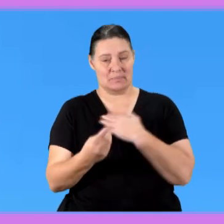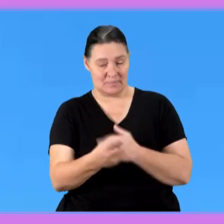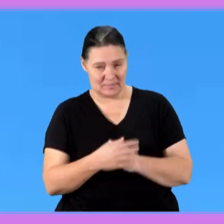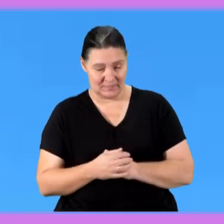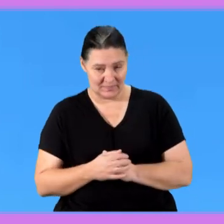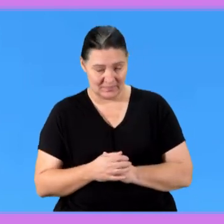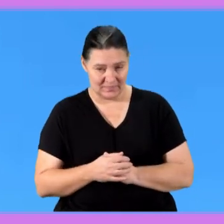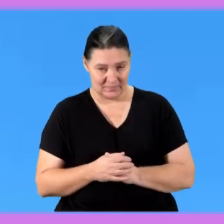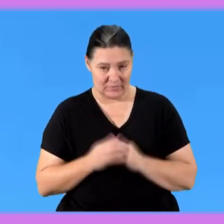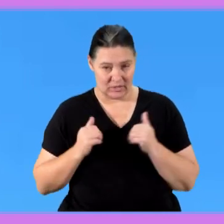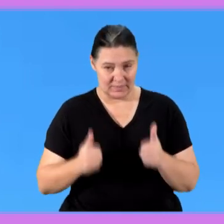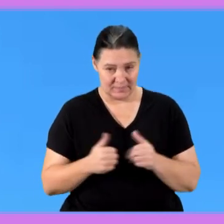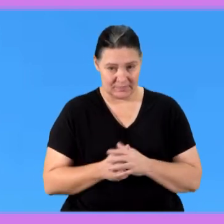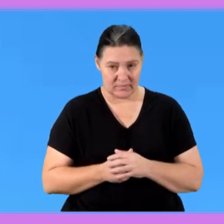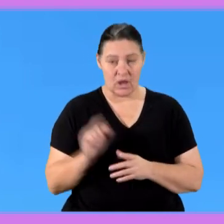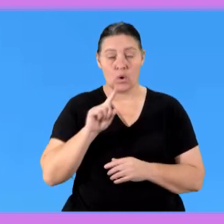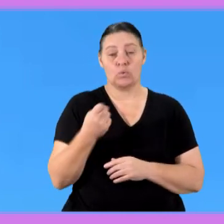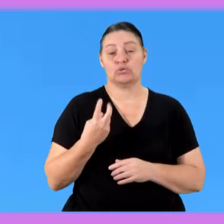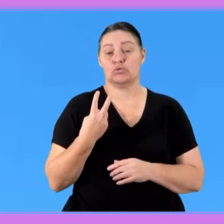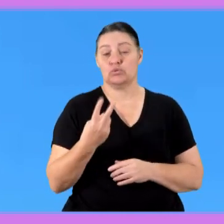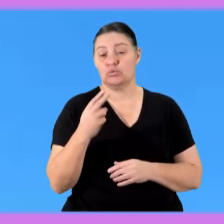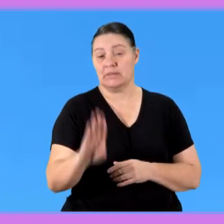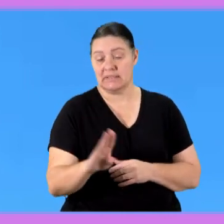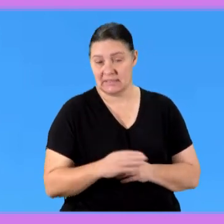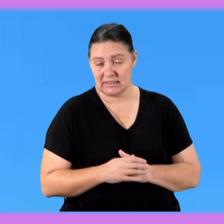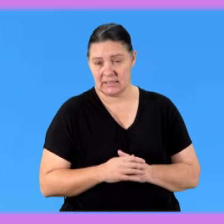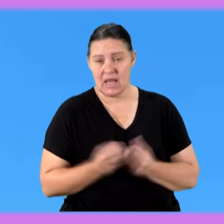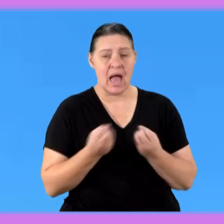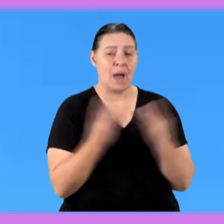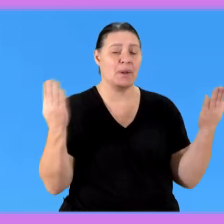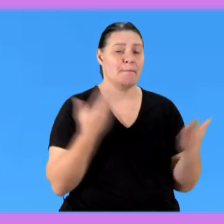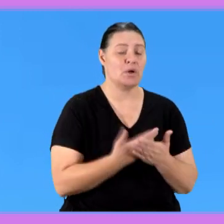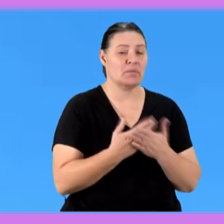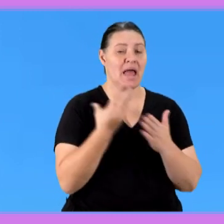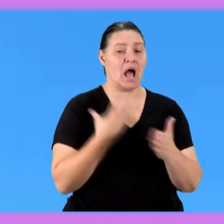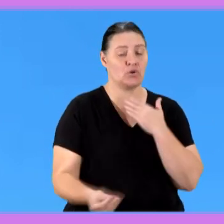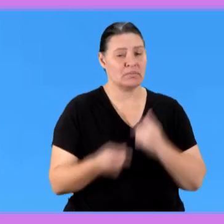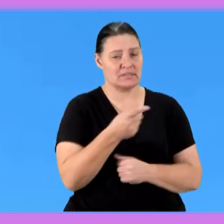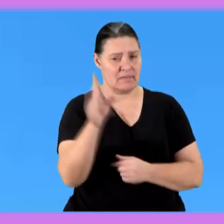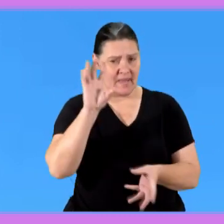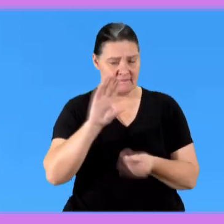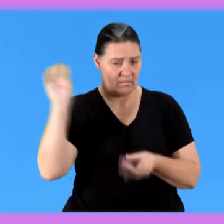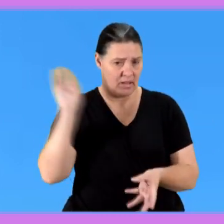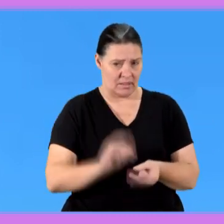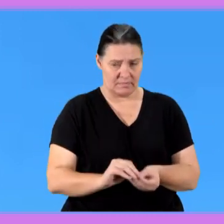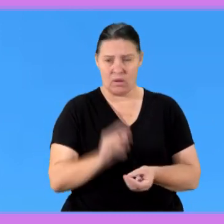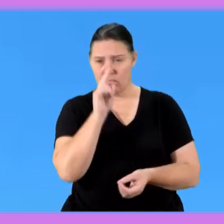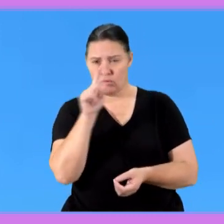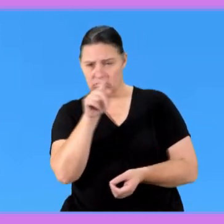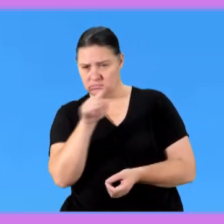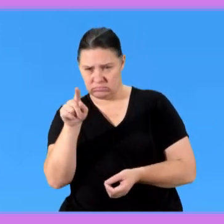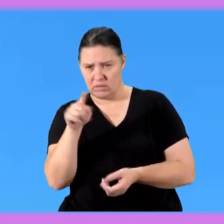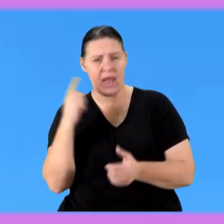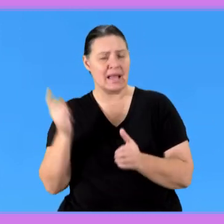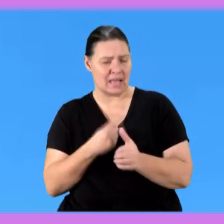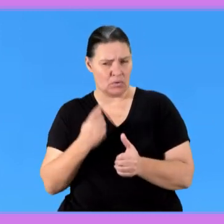outcomes. Okay. Now question number 2b. How many possible outcomes are there? So if I look, I can